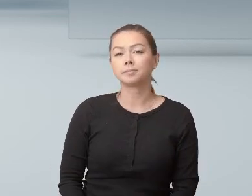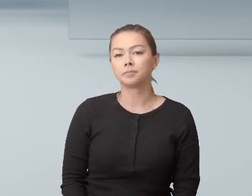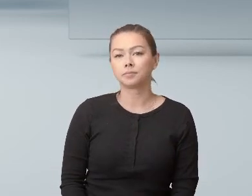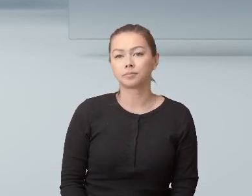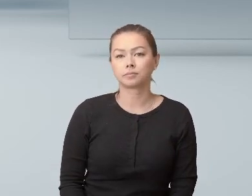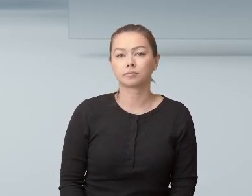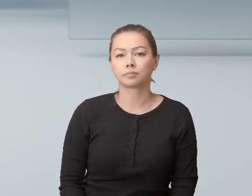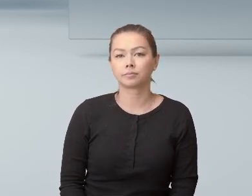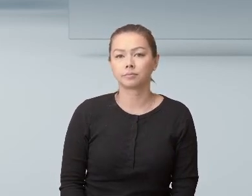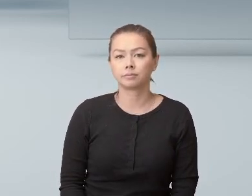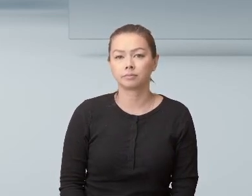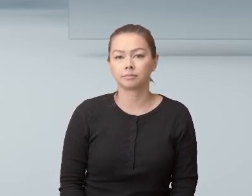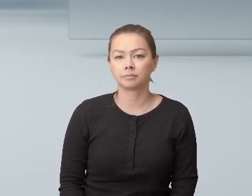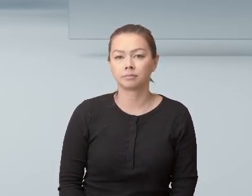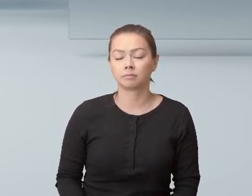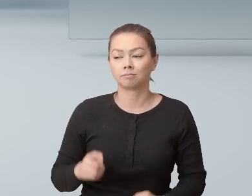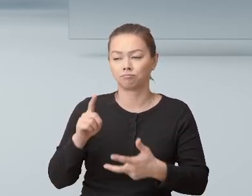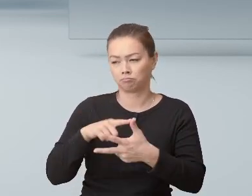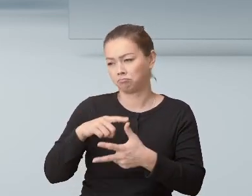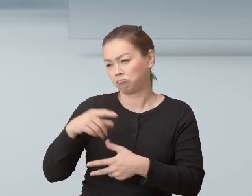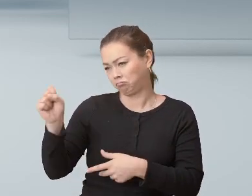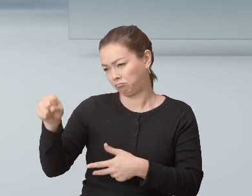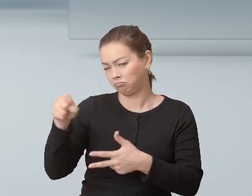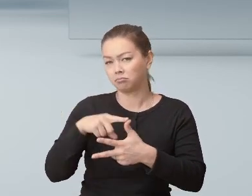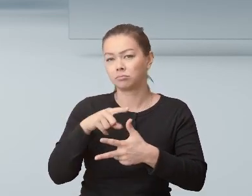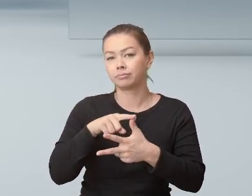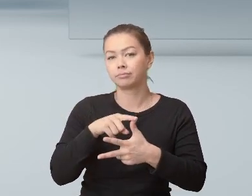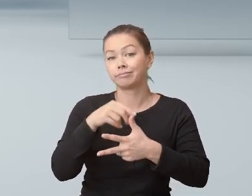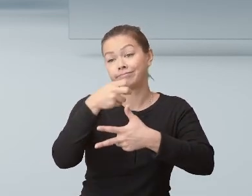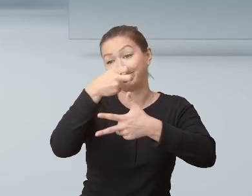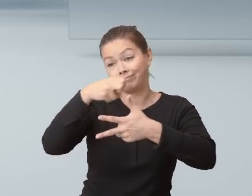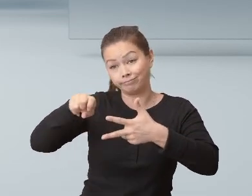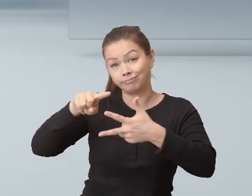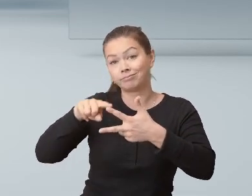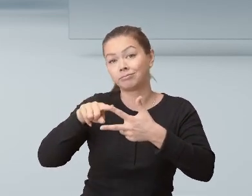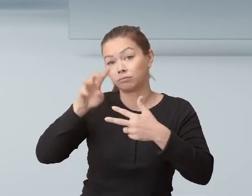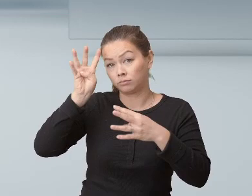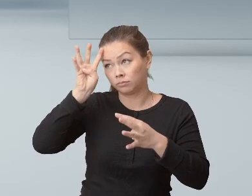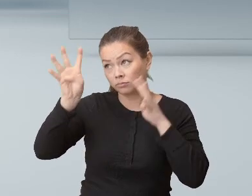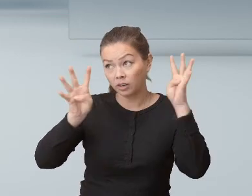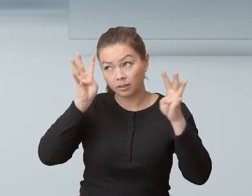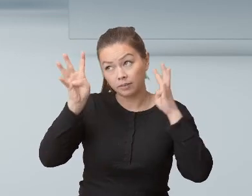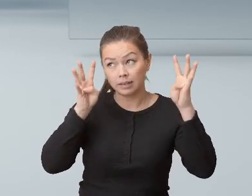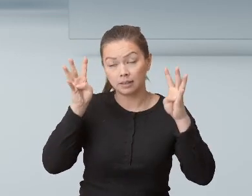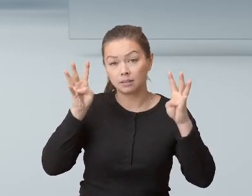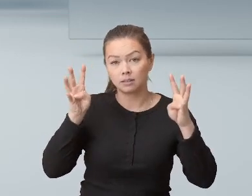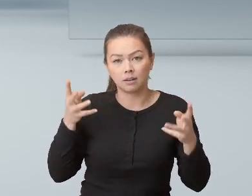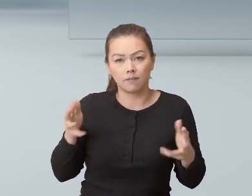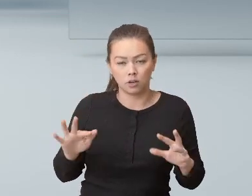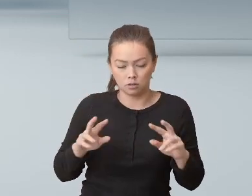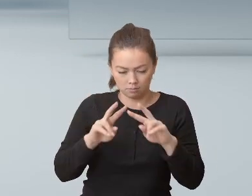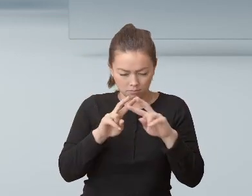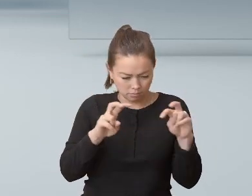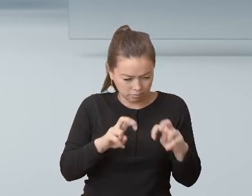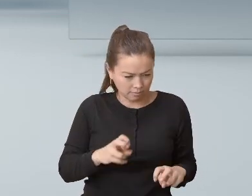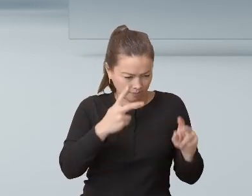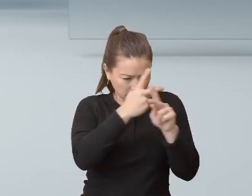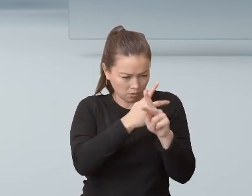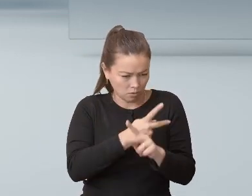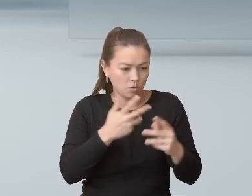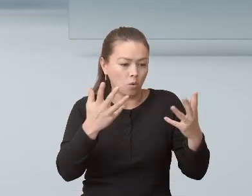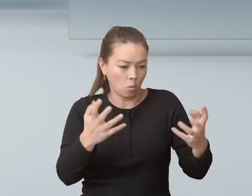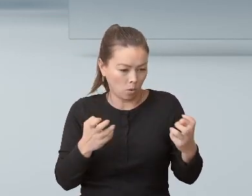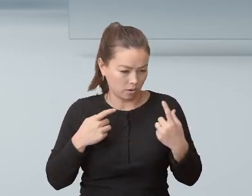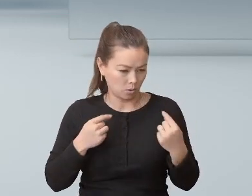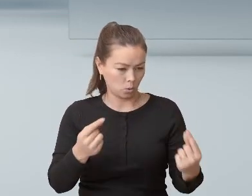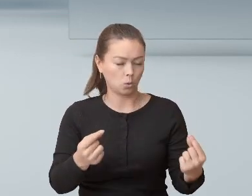and along with that, the innovate step, of course, is now that you've figured out what you want to do, there's a way to get into this